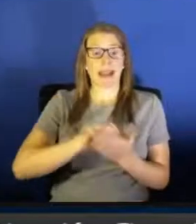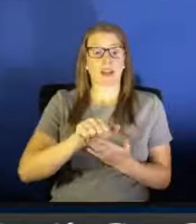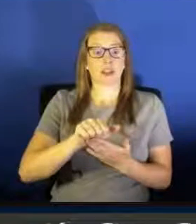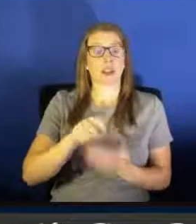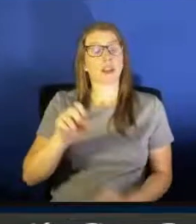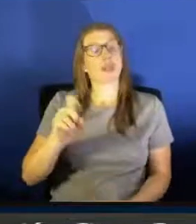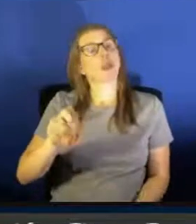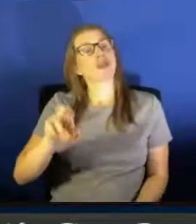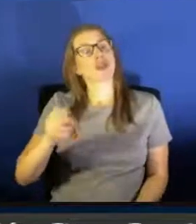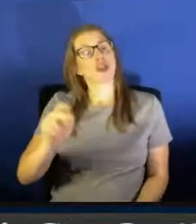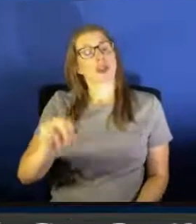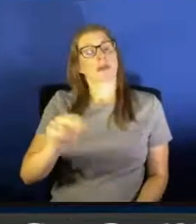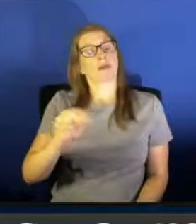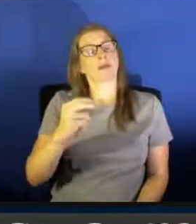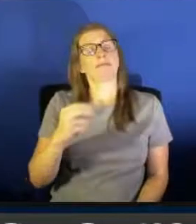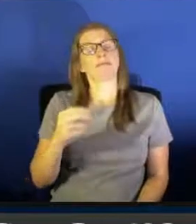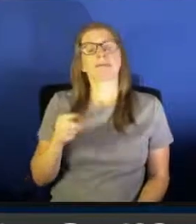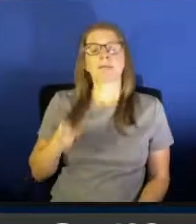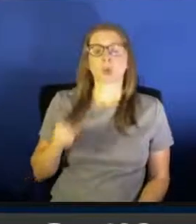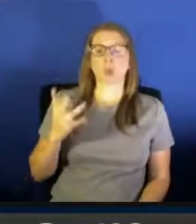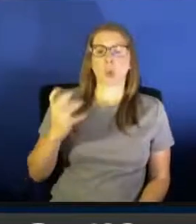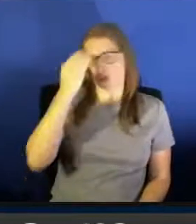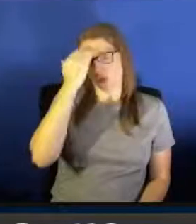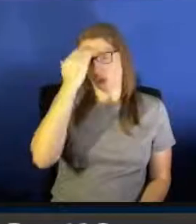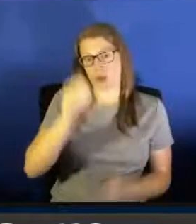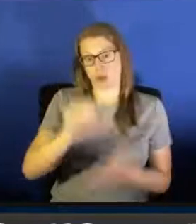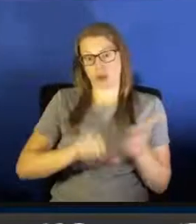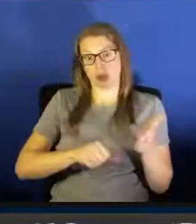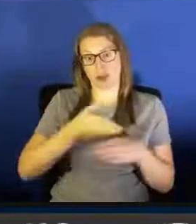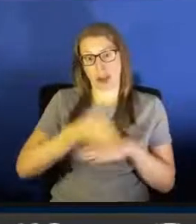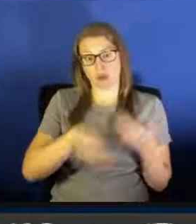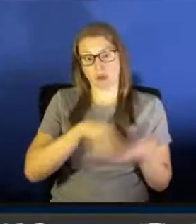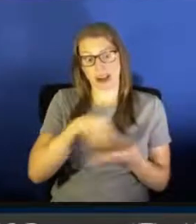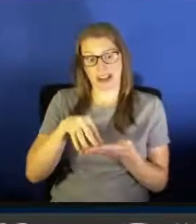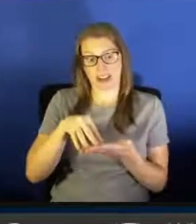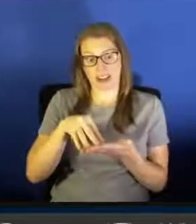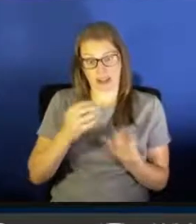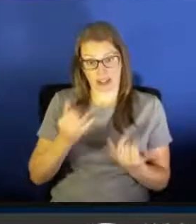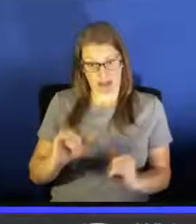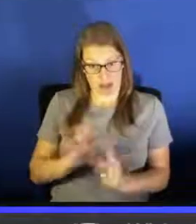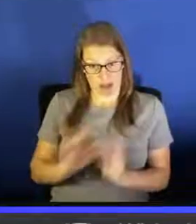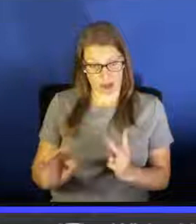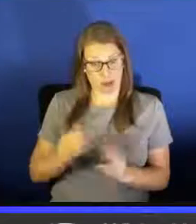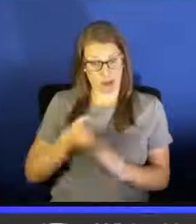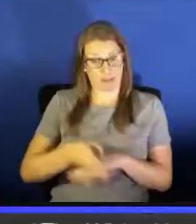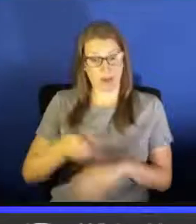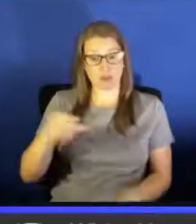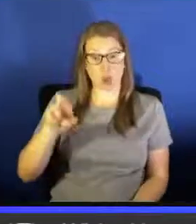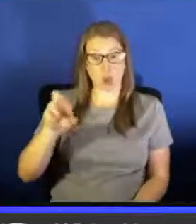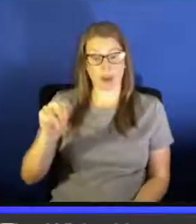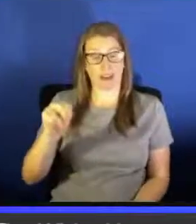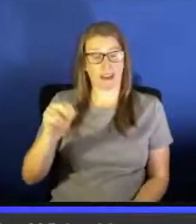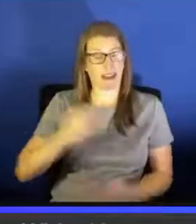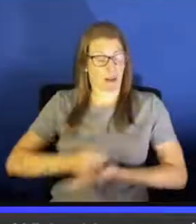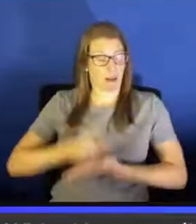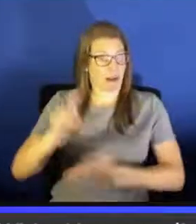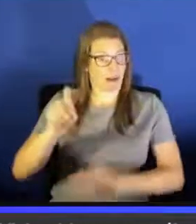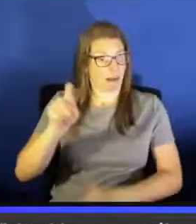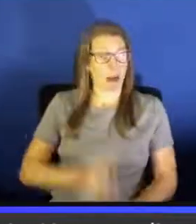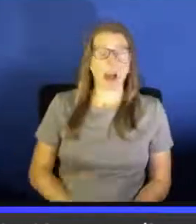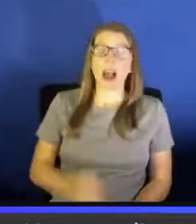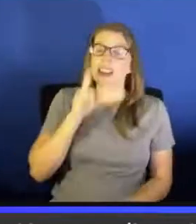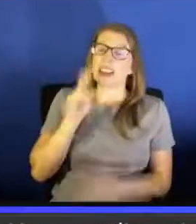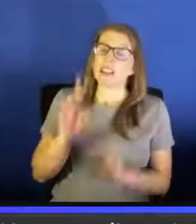is difficult after radiation. Is surgery still an option after proton therapy? I think this is important for people to